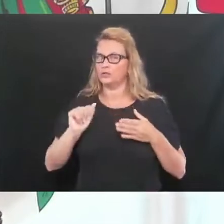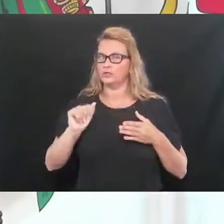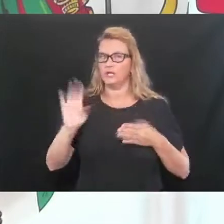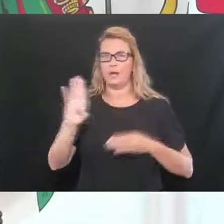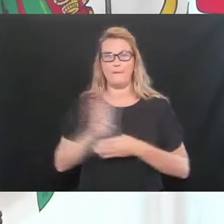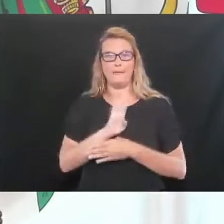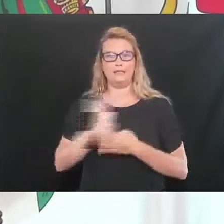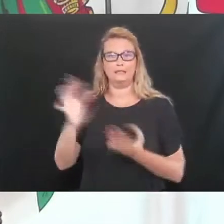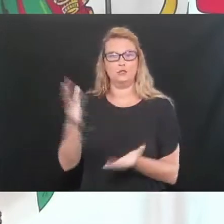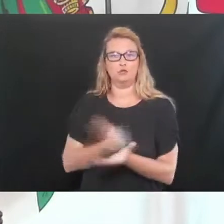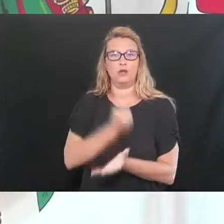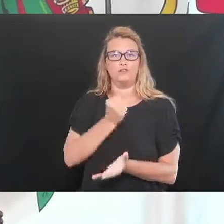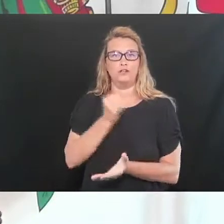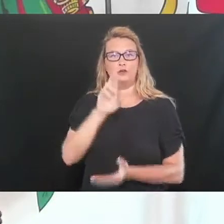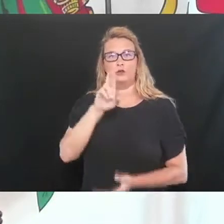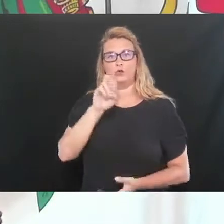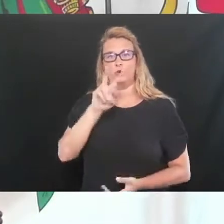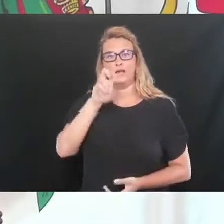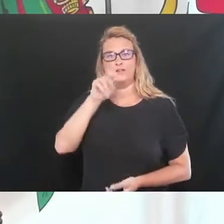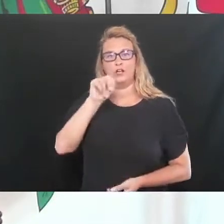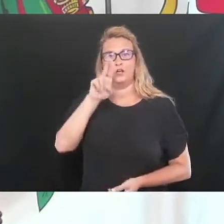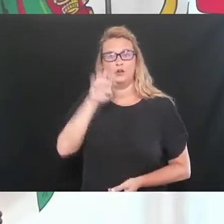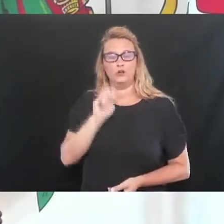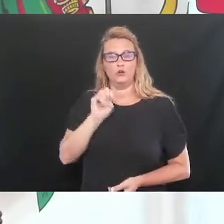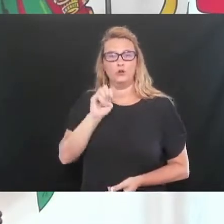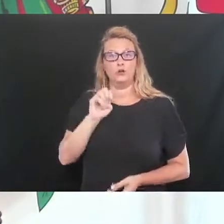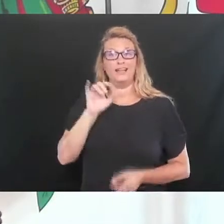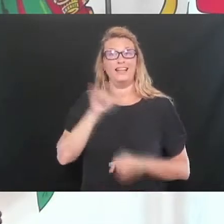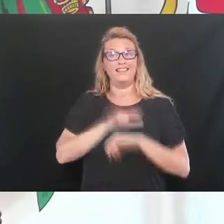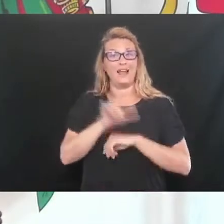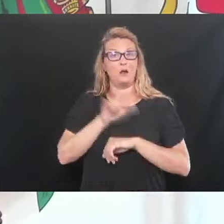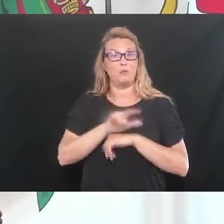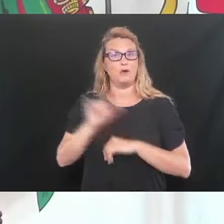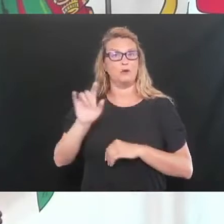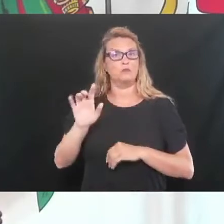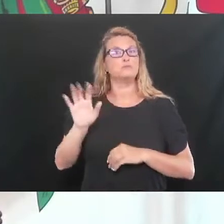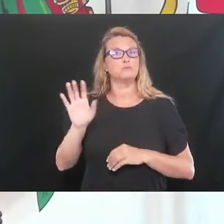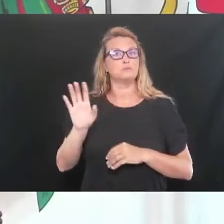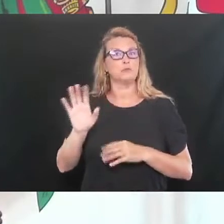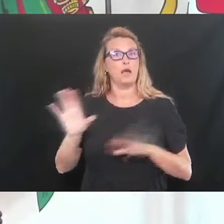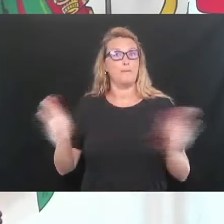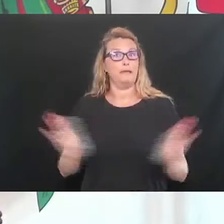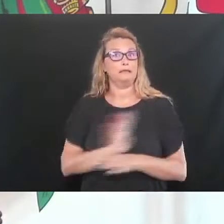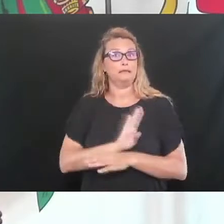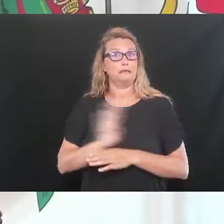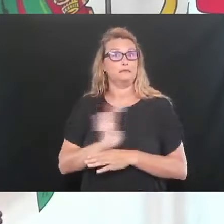business revenue that's attributed to the airport facilities or airport activities.